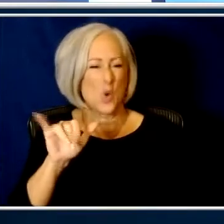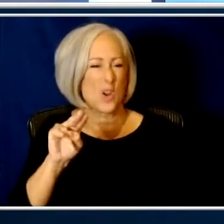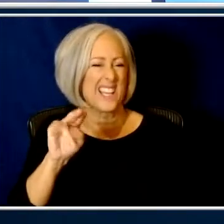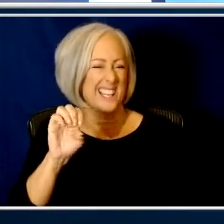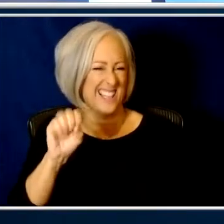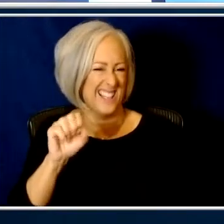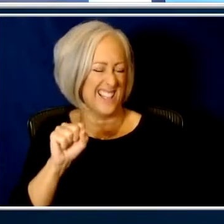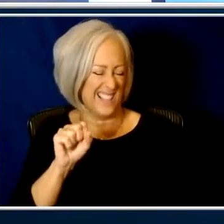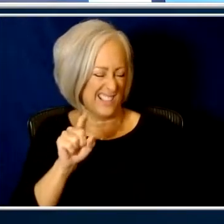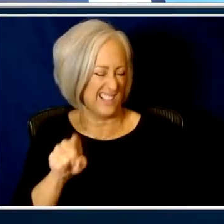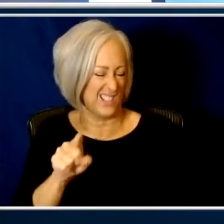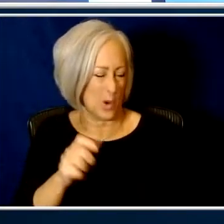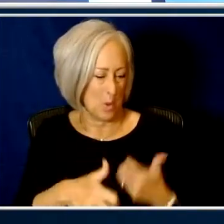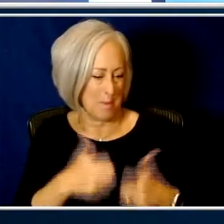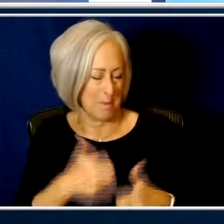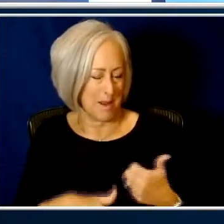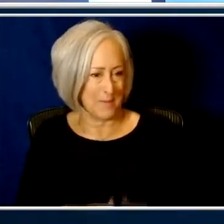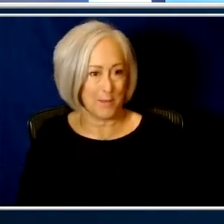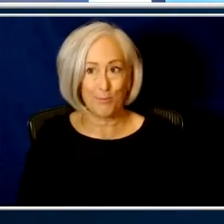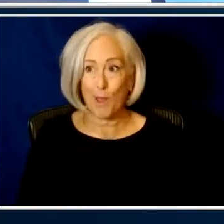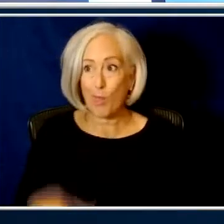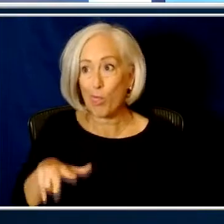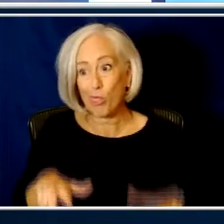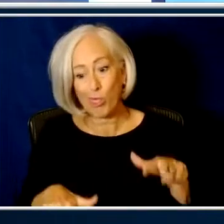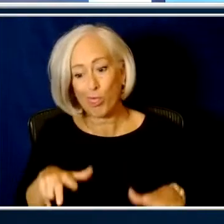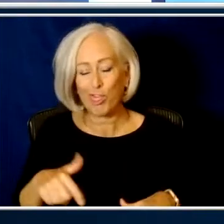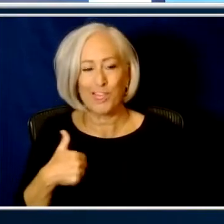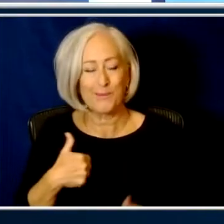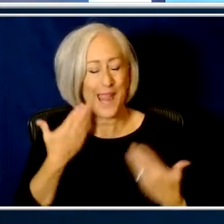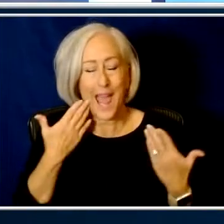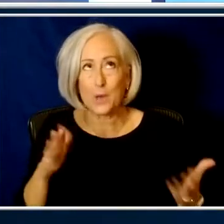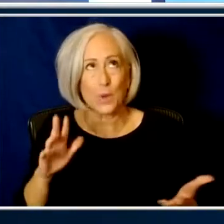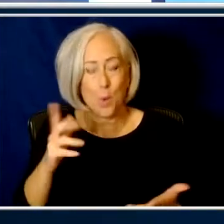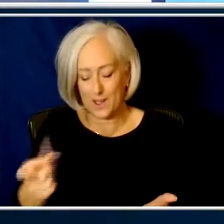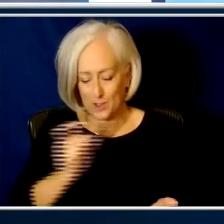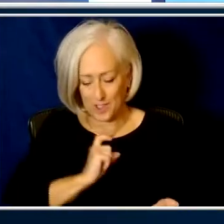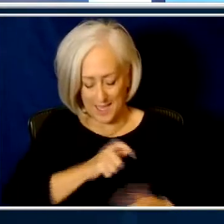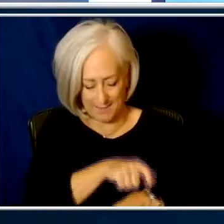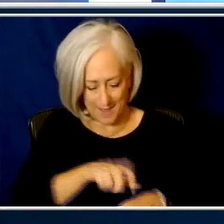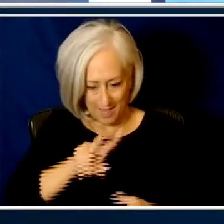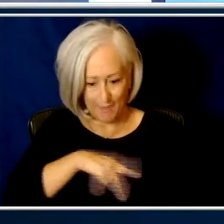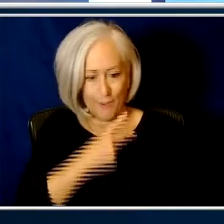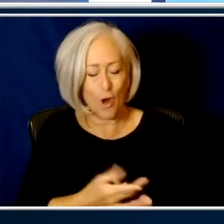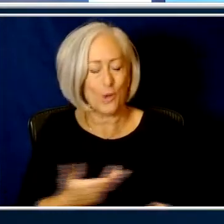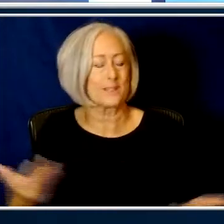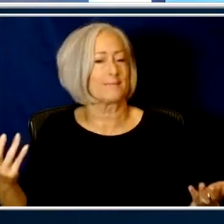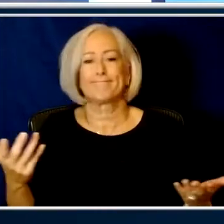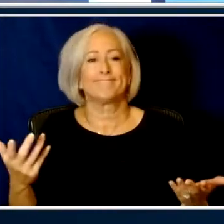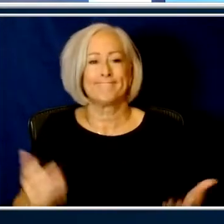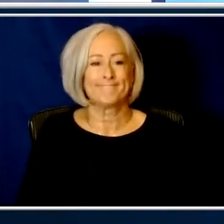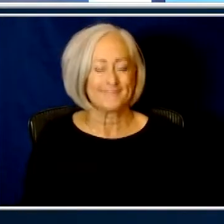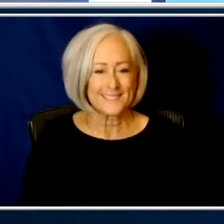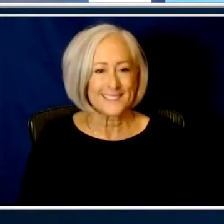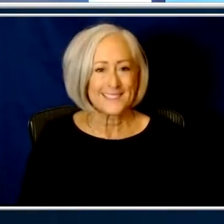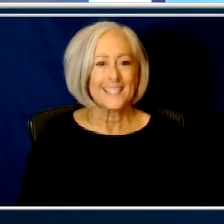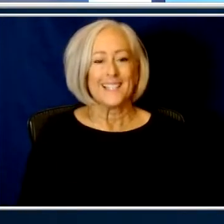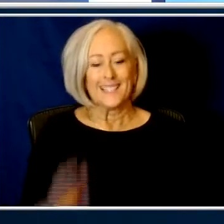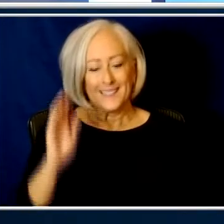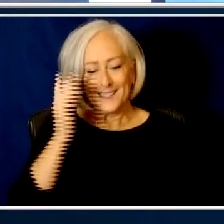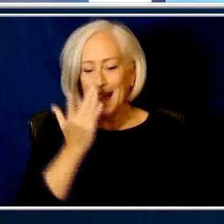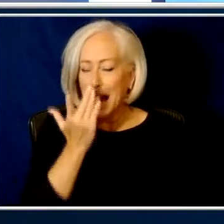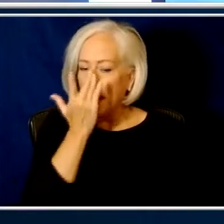gawky is the reason that you get a fall risk tag? Okay, so now that we've established that I have a fall risk and I'm a dork, we're going to talk